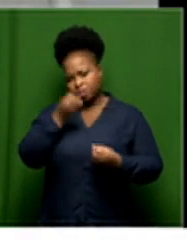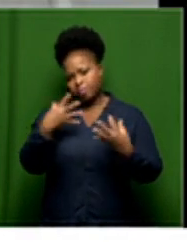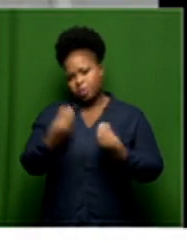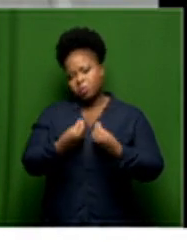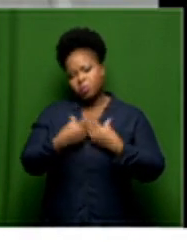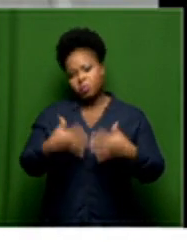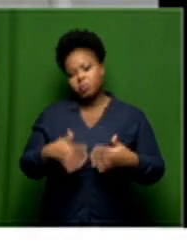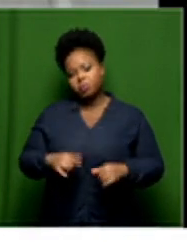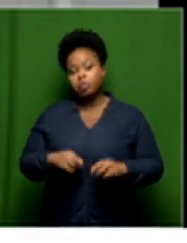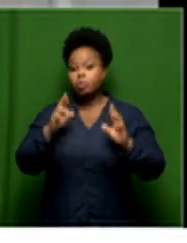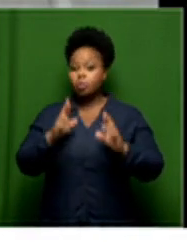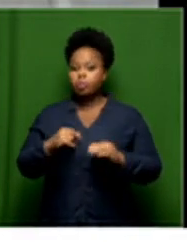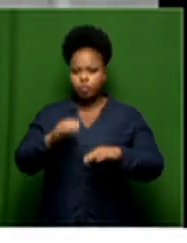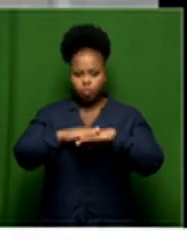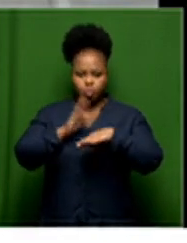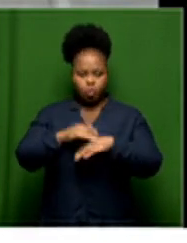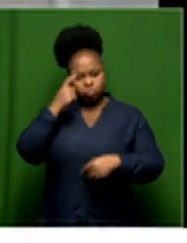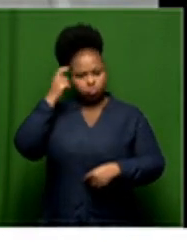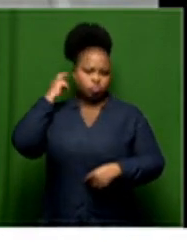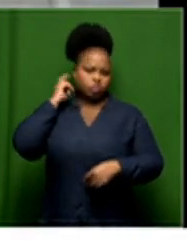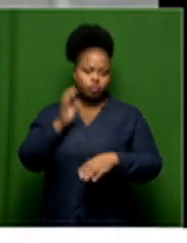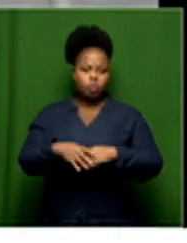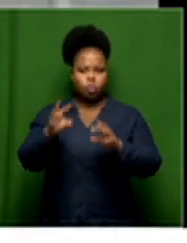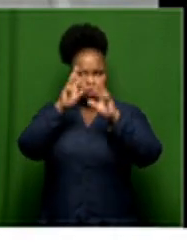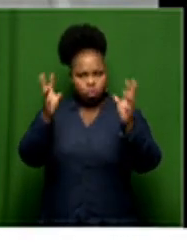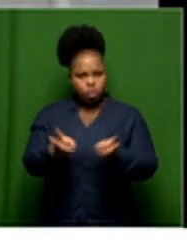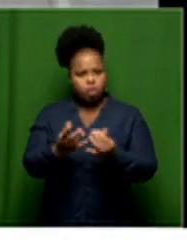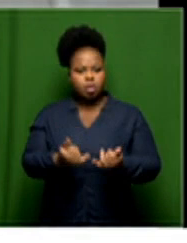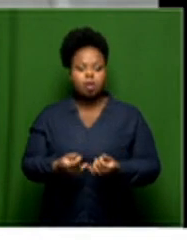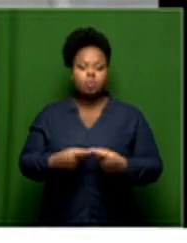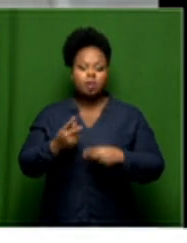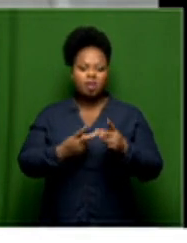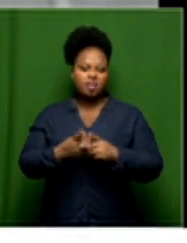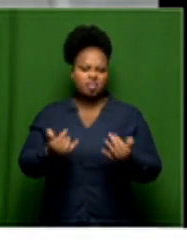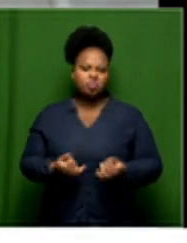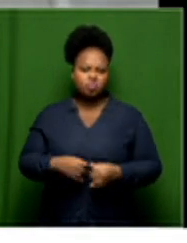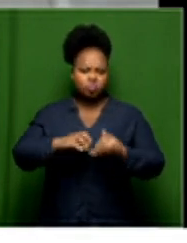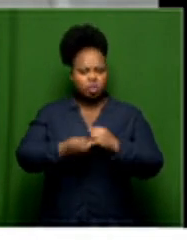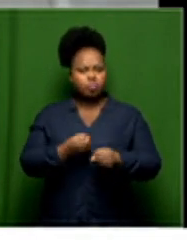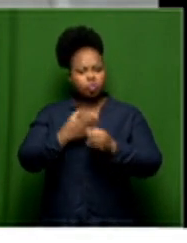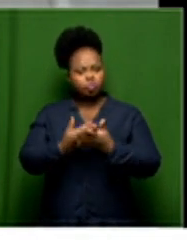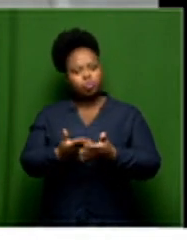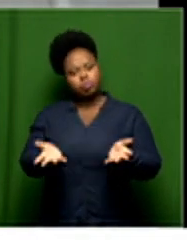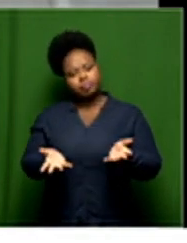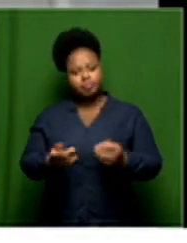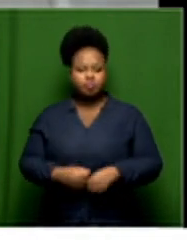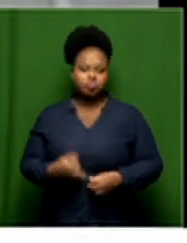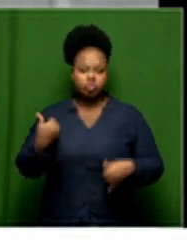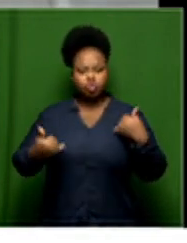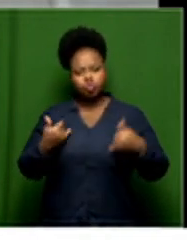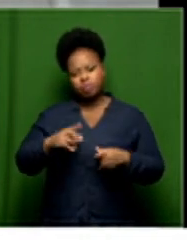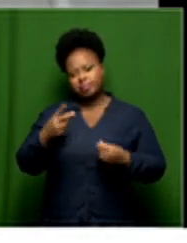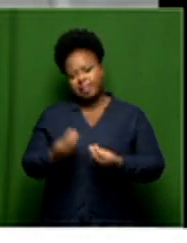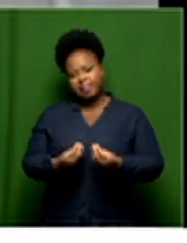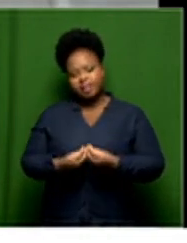out of COVID. Hopefully, we're more conscious of the planet around us. And also just to slow down and enjoy some